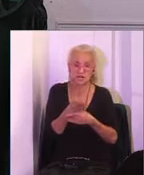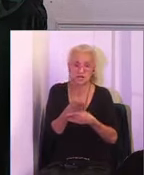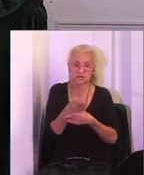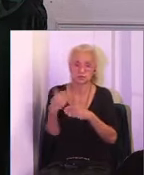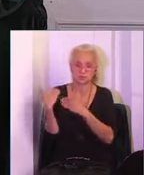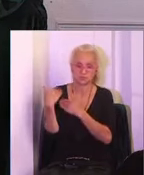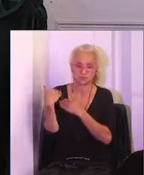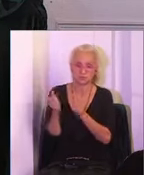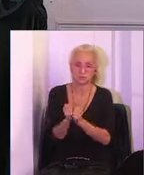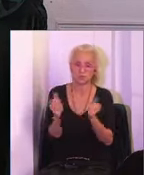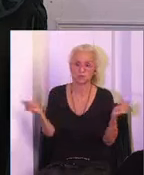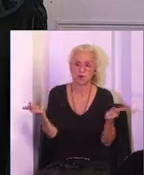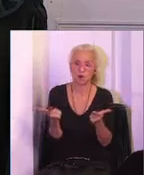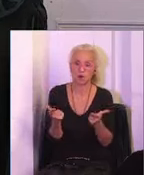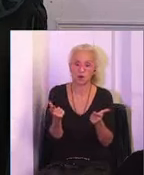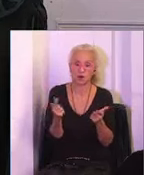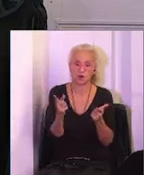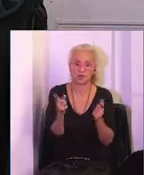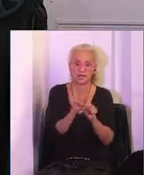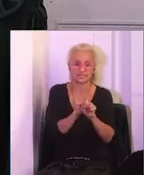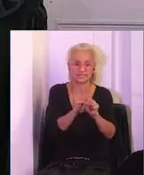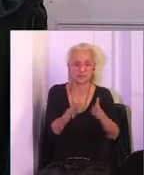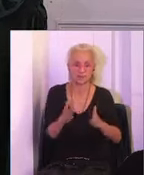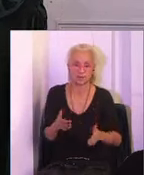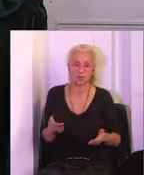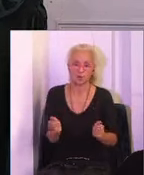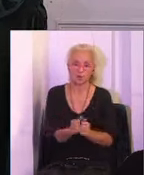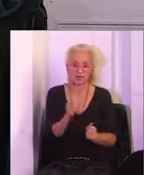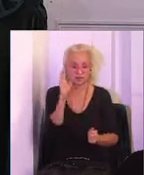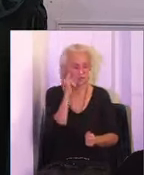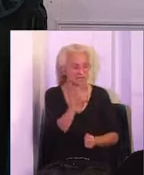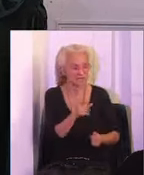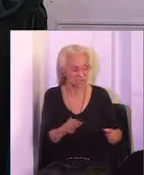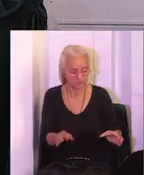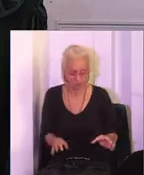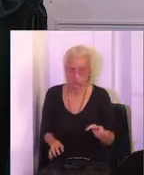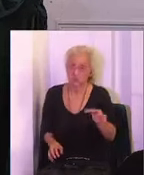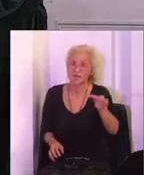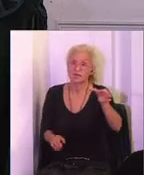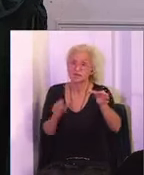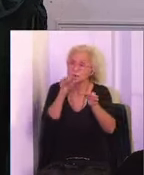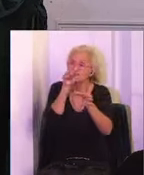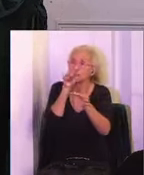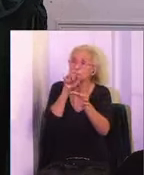disciples. So with him, we raise our cups and bless them.